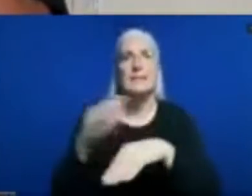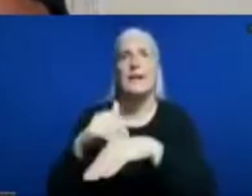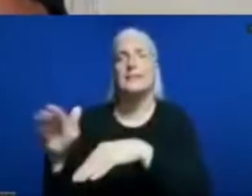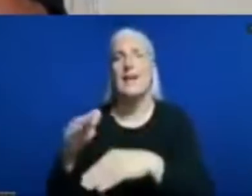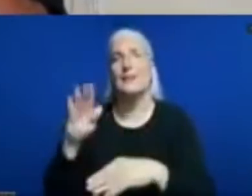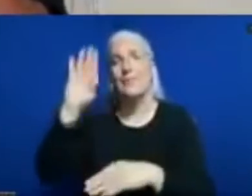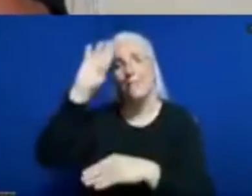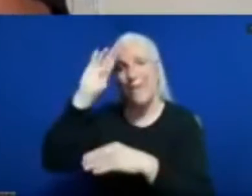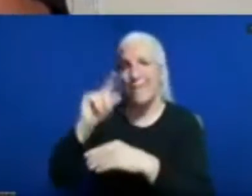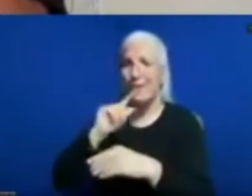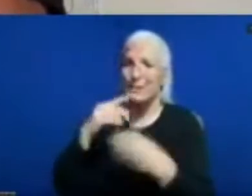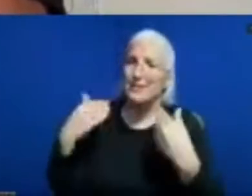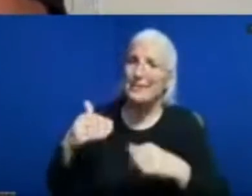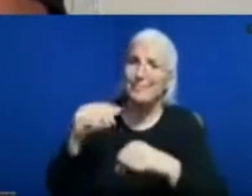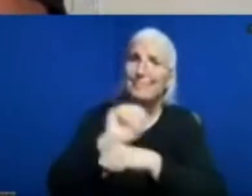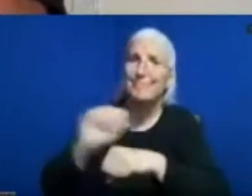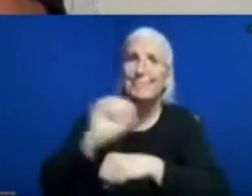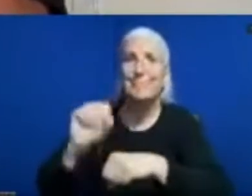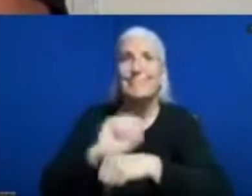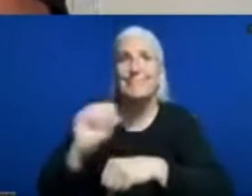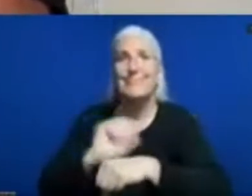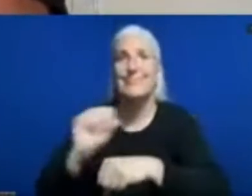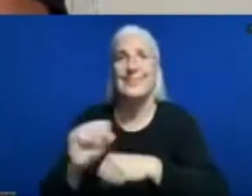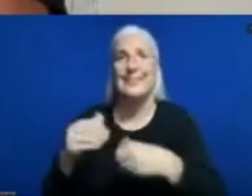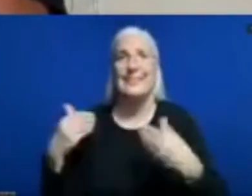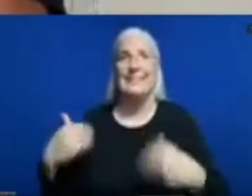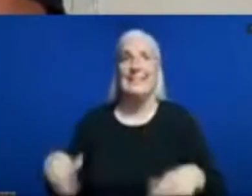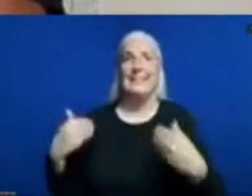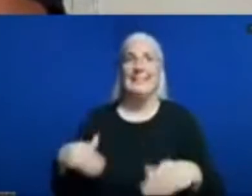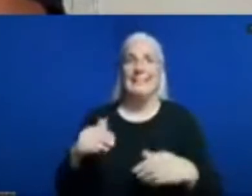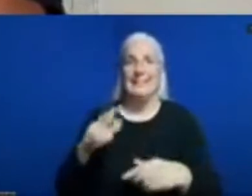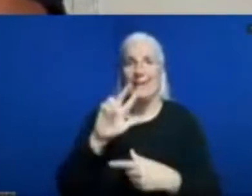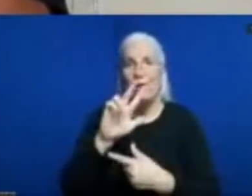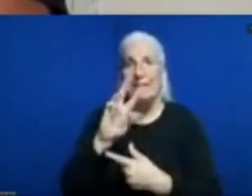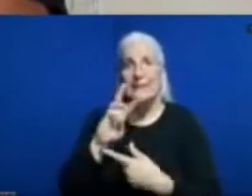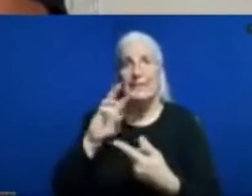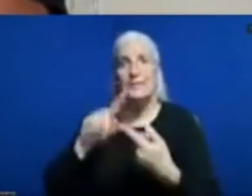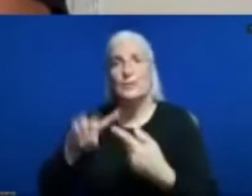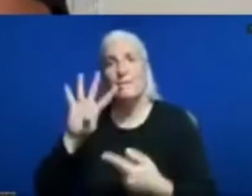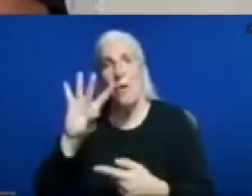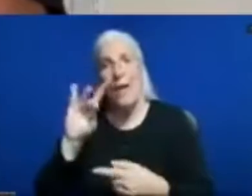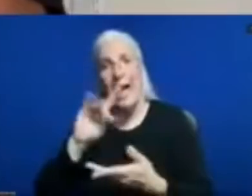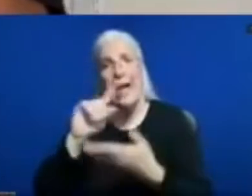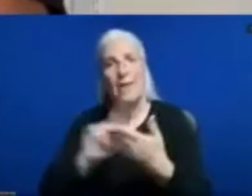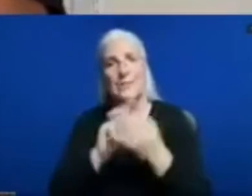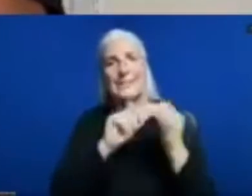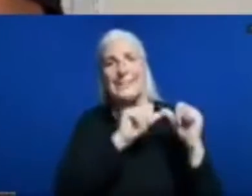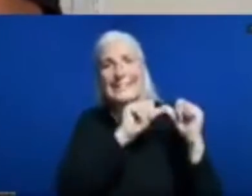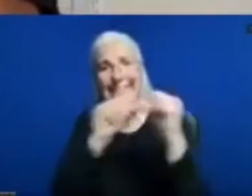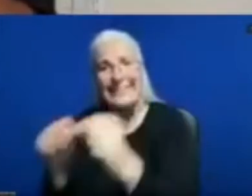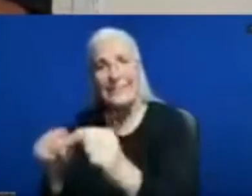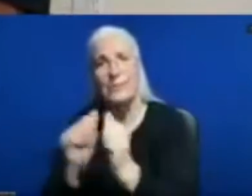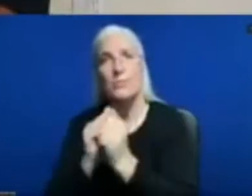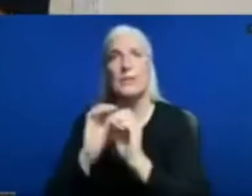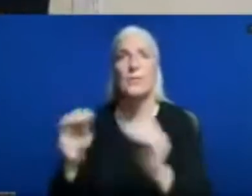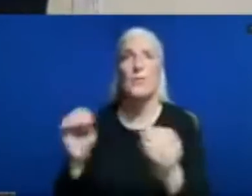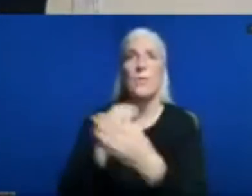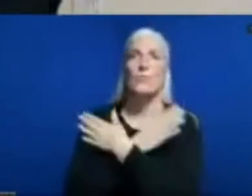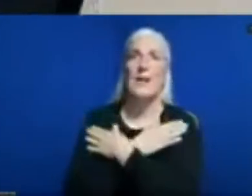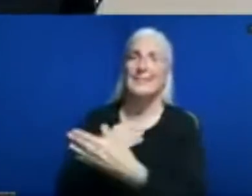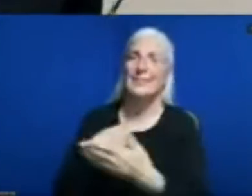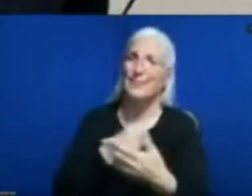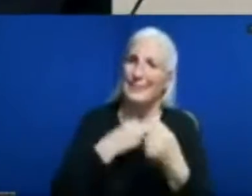36, 48 hours, even up to 72 hours straight on the fire line, just so we could surge these resources and protect those